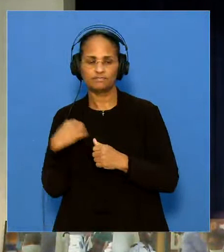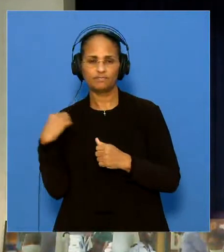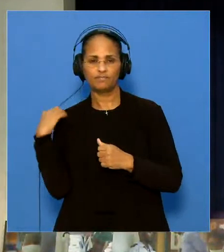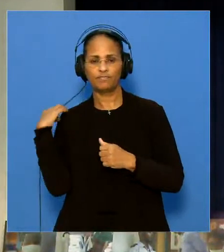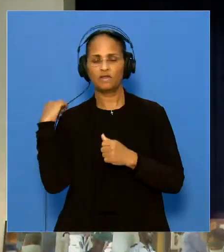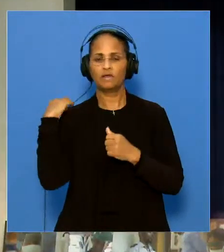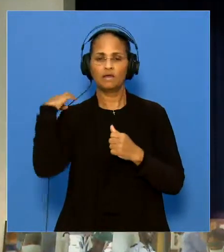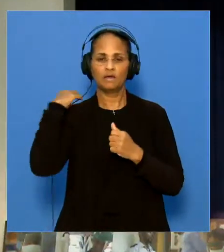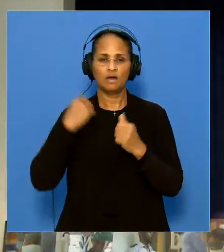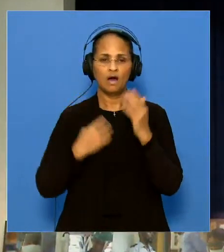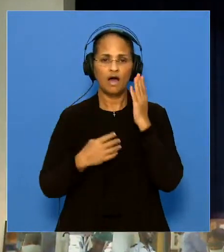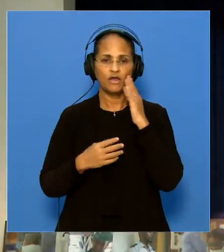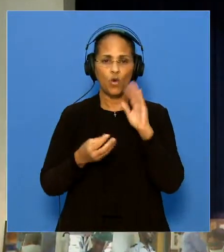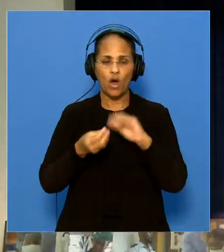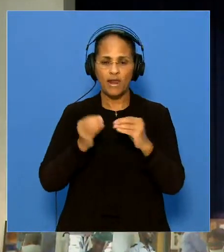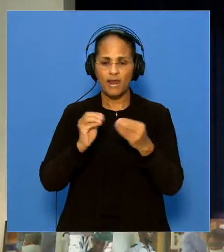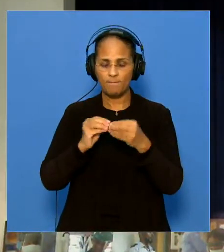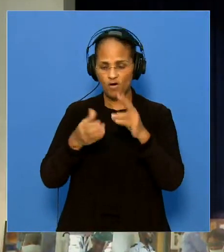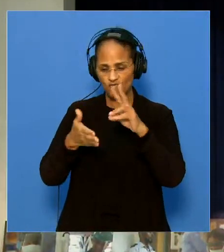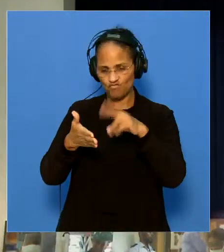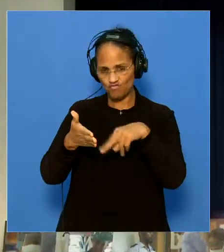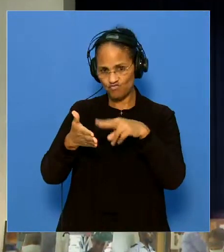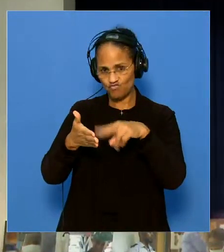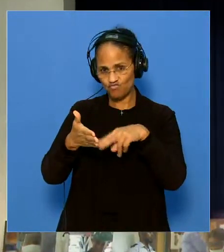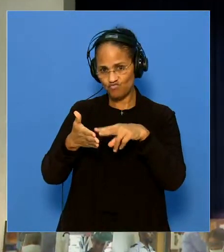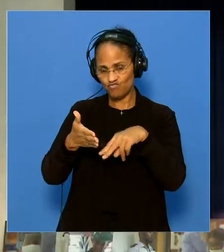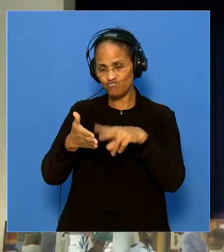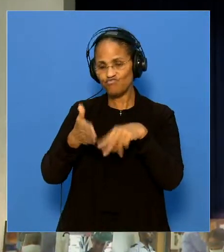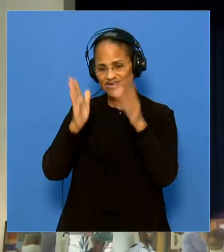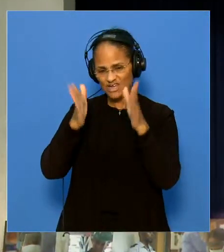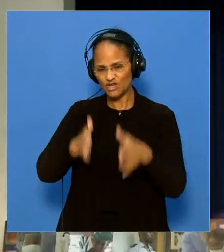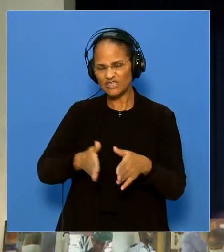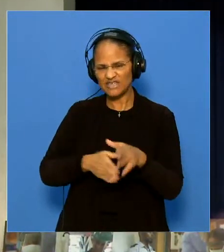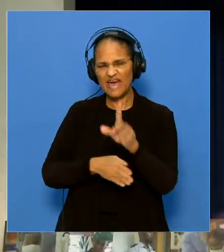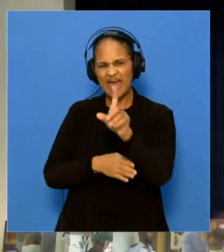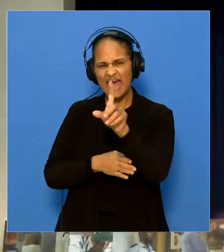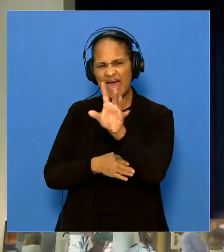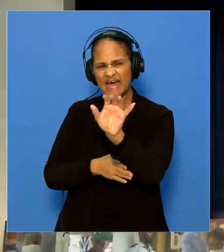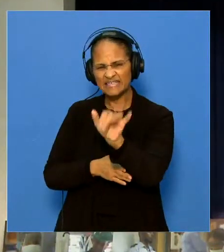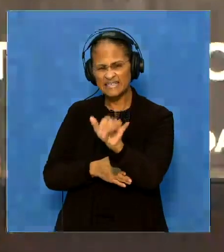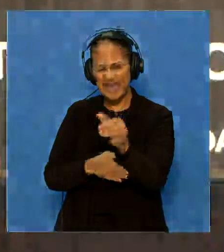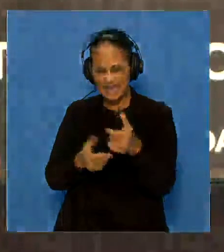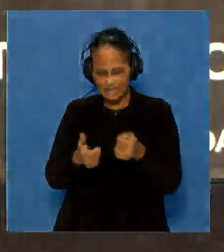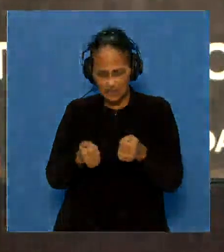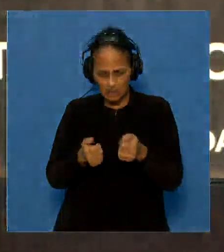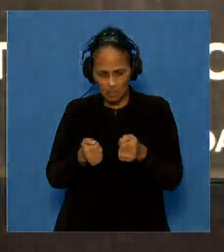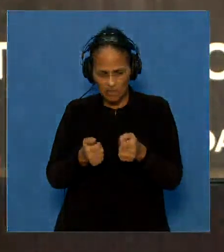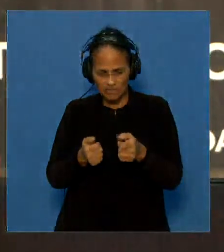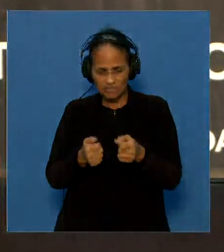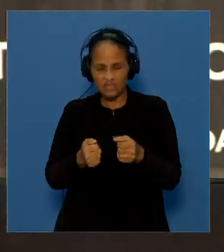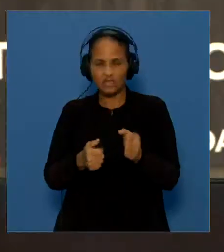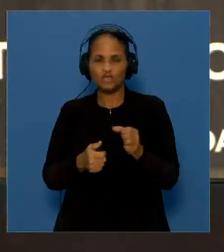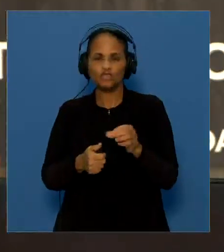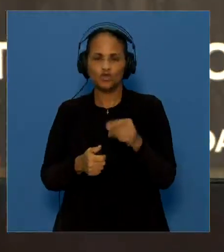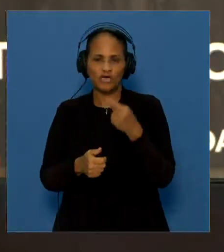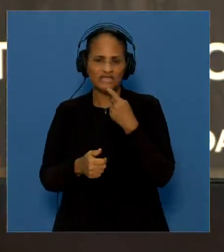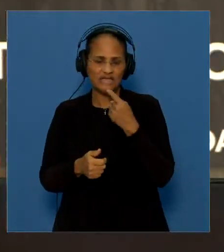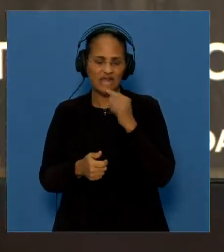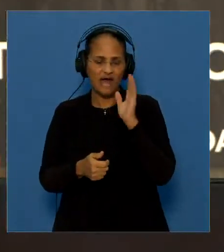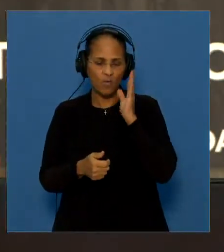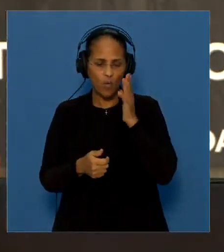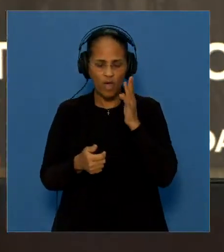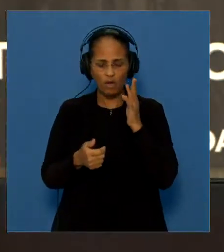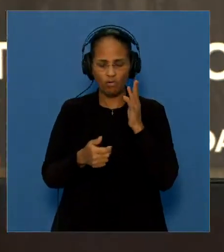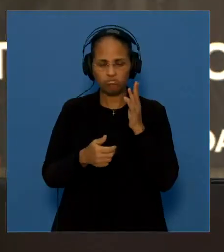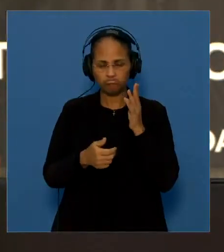I know that a number of your readers have asked that, and I've seen the tweets as well. It was something that I said that I would take under consideration.